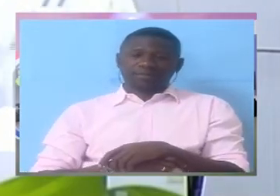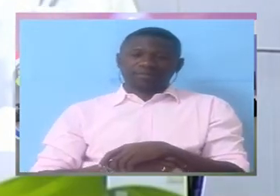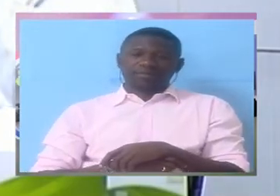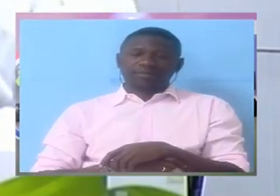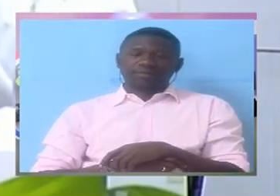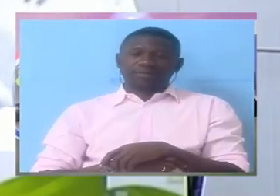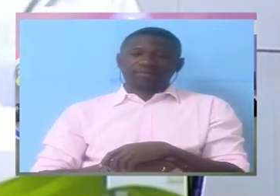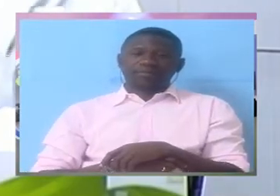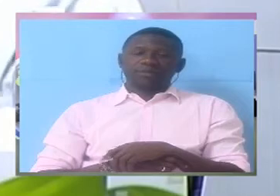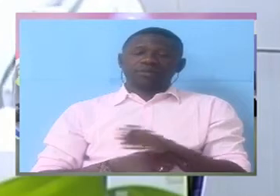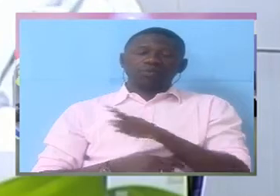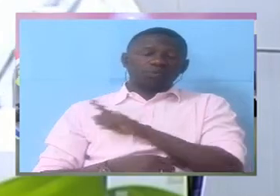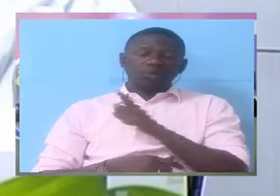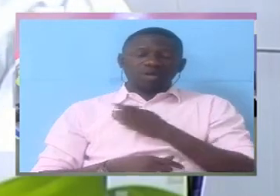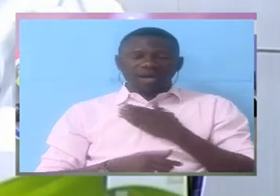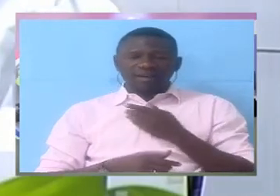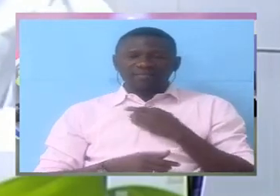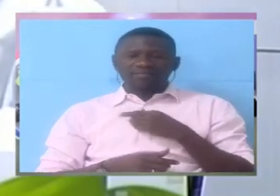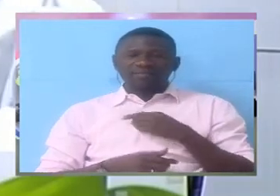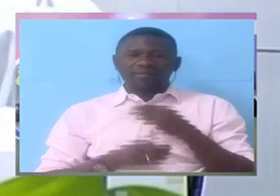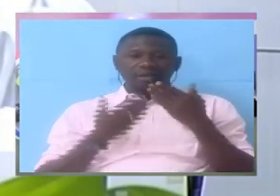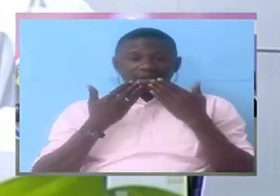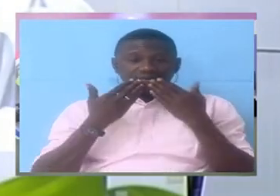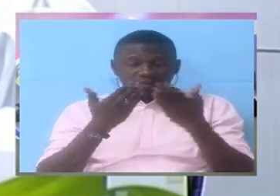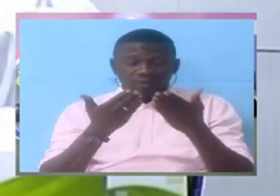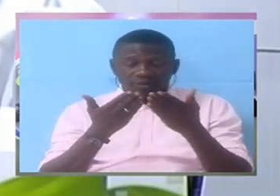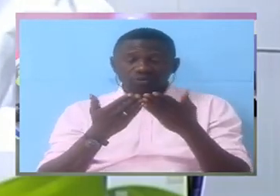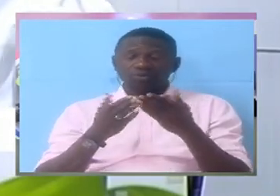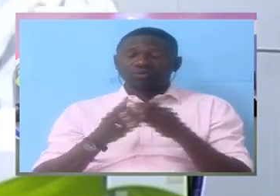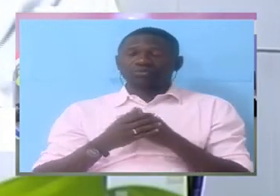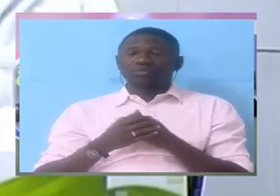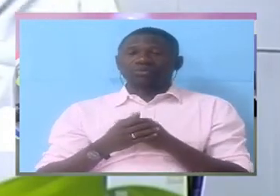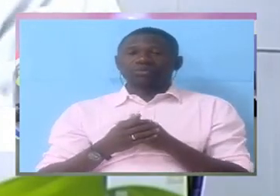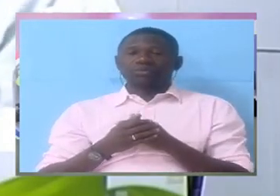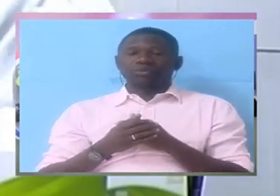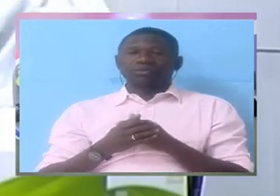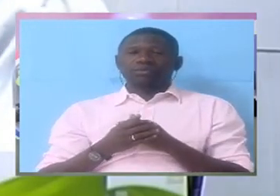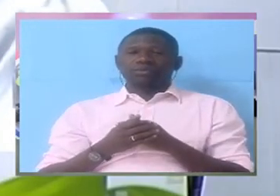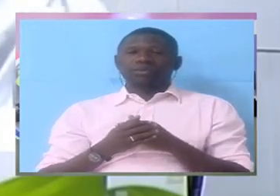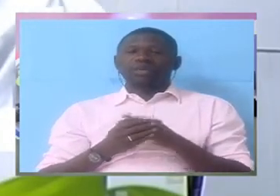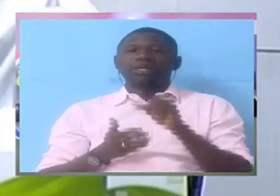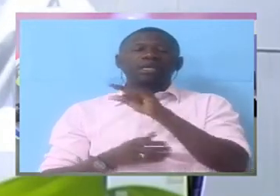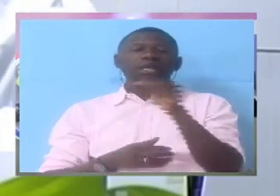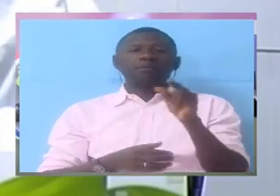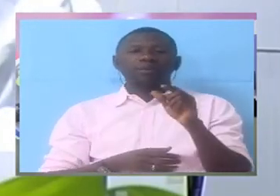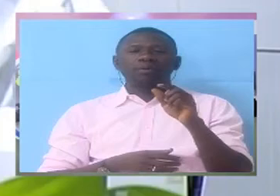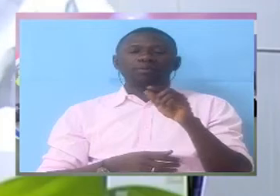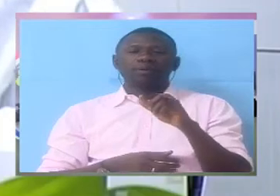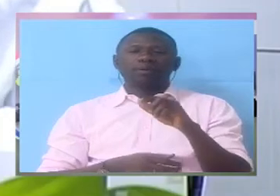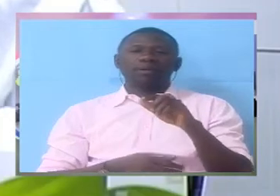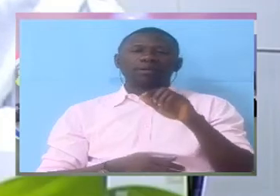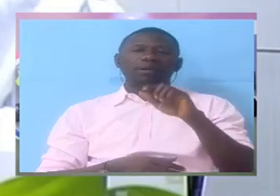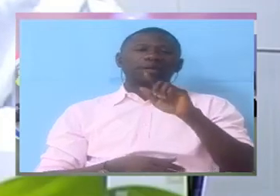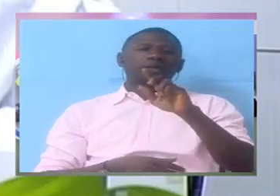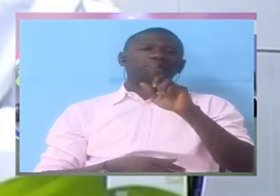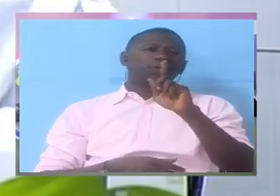we have a piece of information linga kibaro soto called a quam ikafume a quam